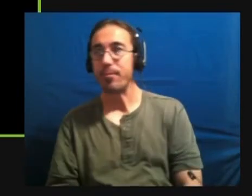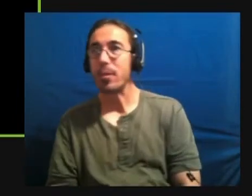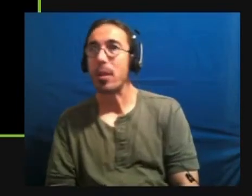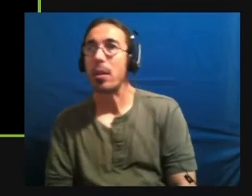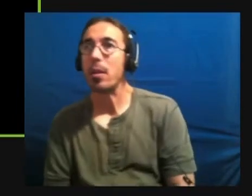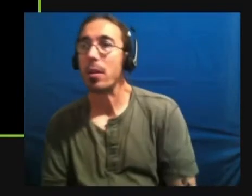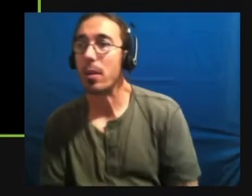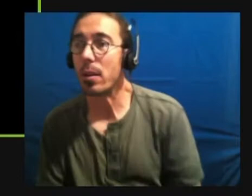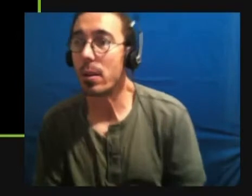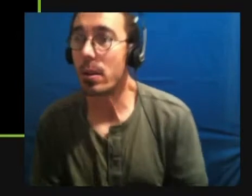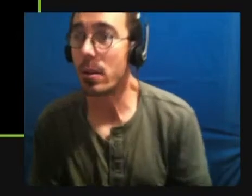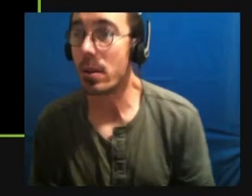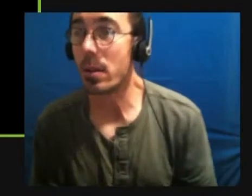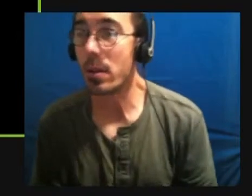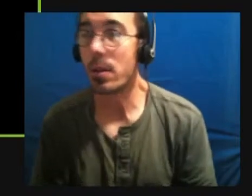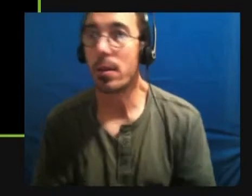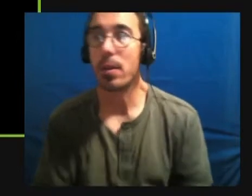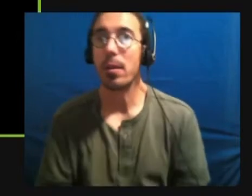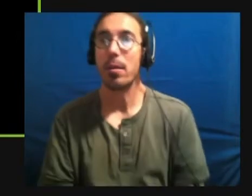supporting me